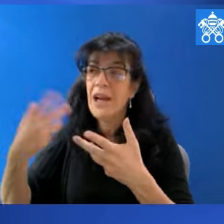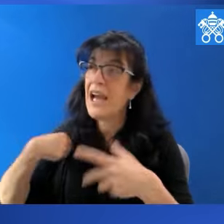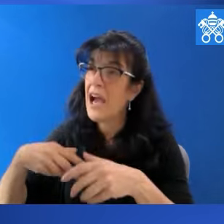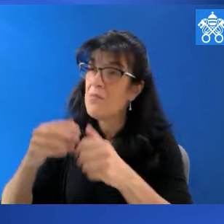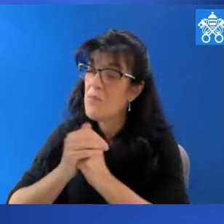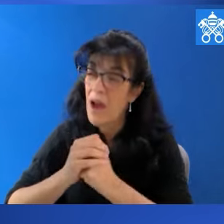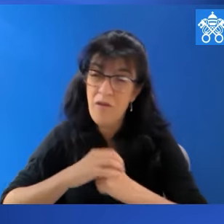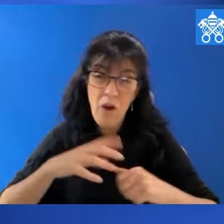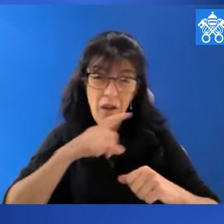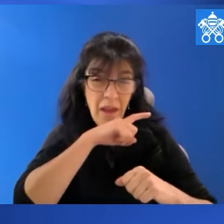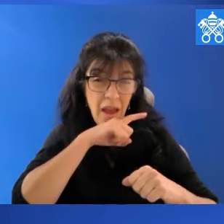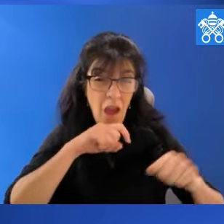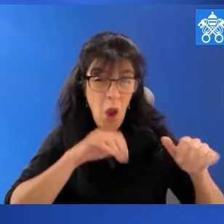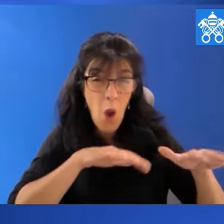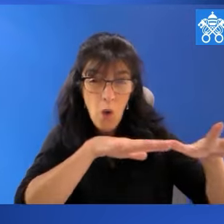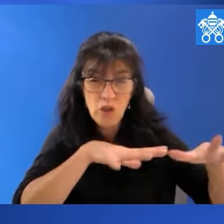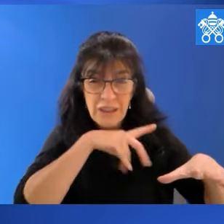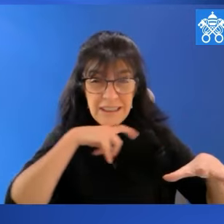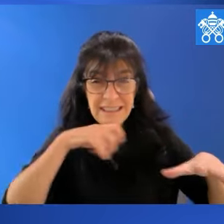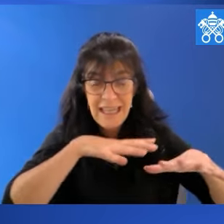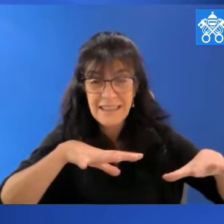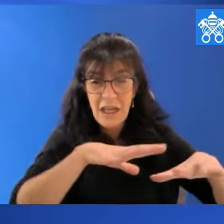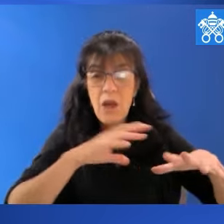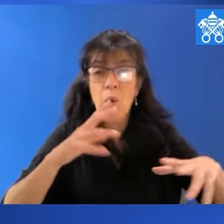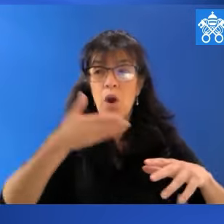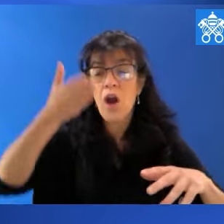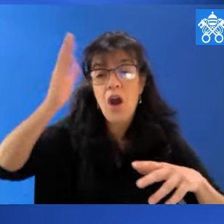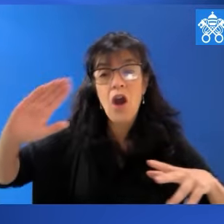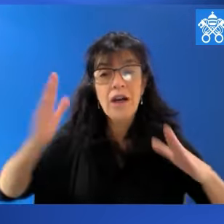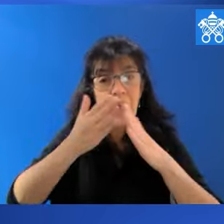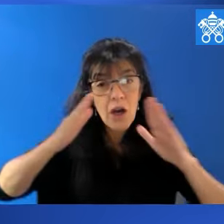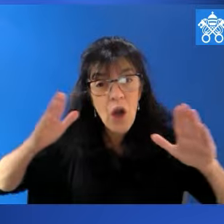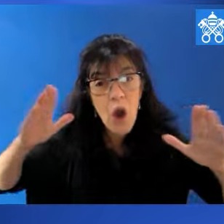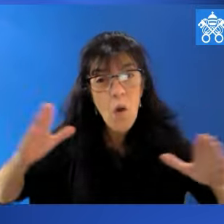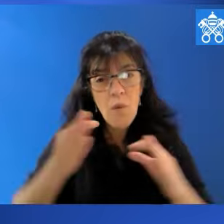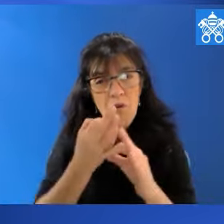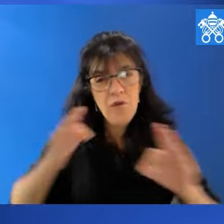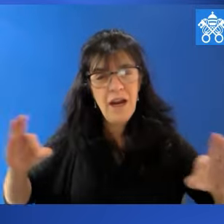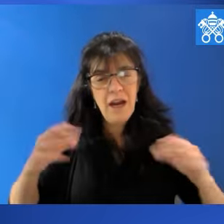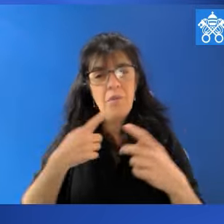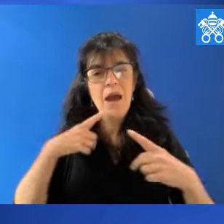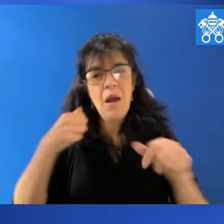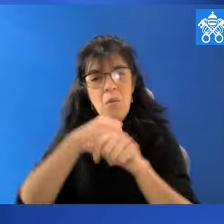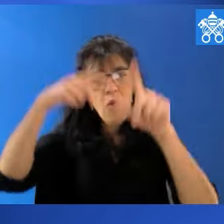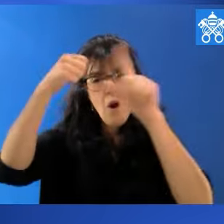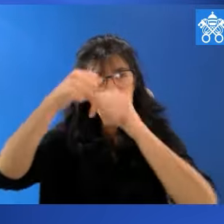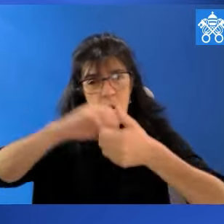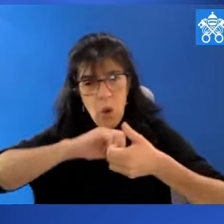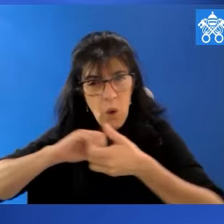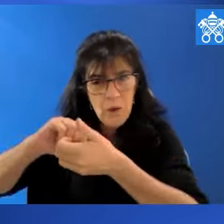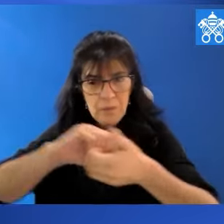where God can open up paths of freedom and brotherhood. God bless you all.